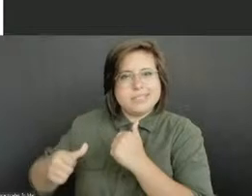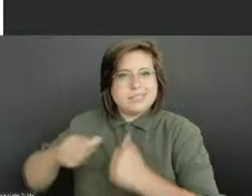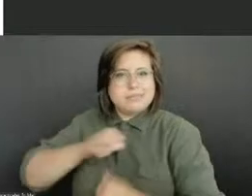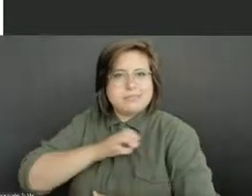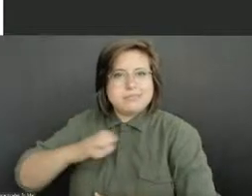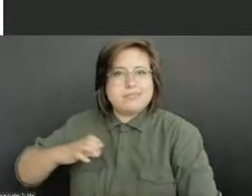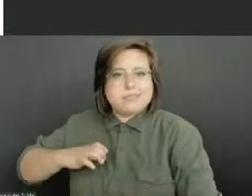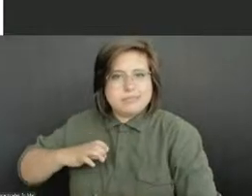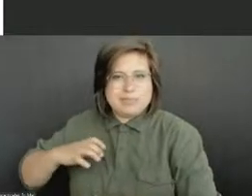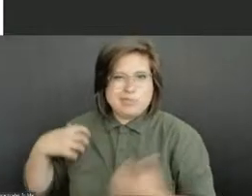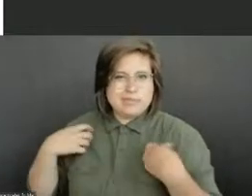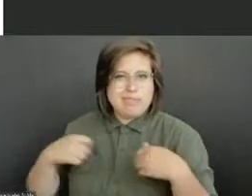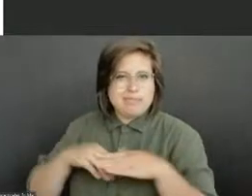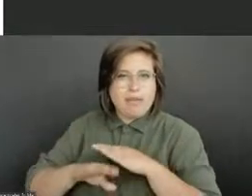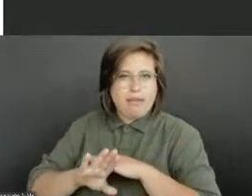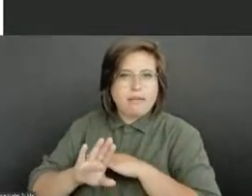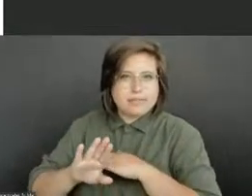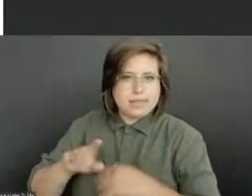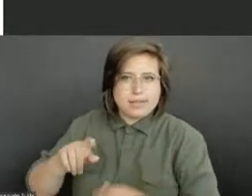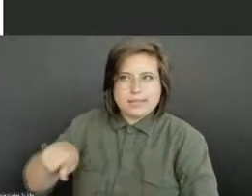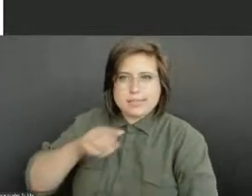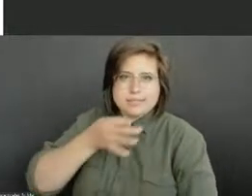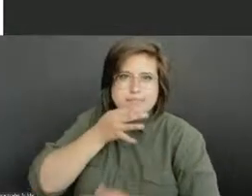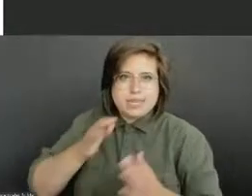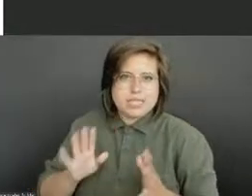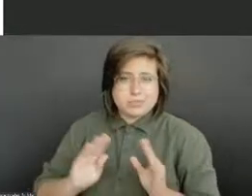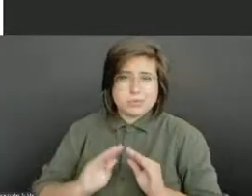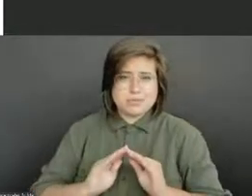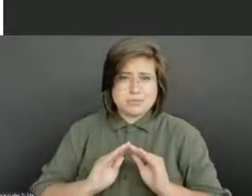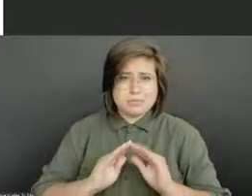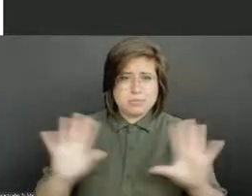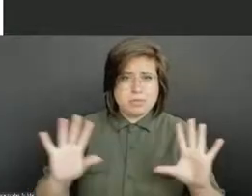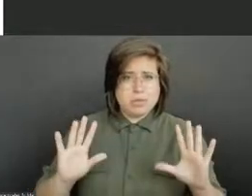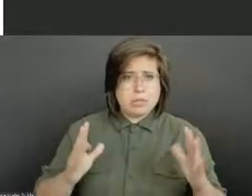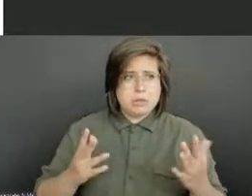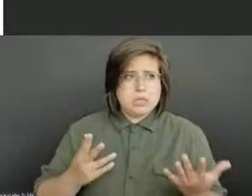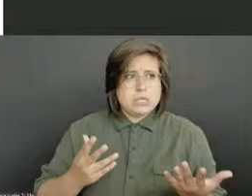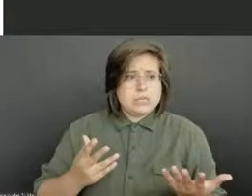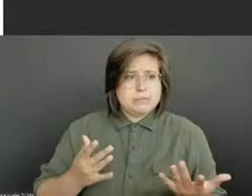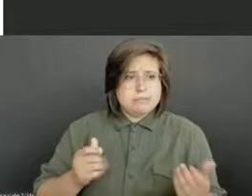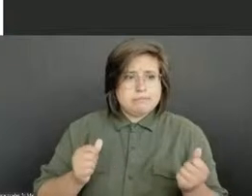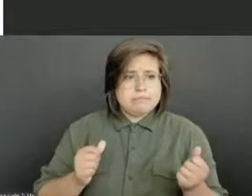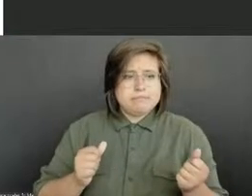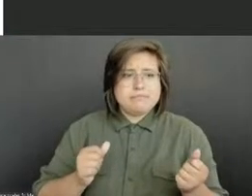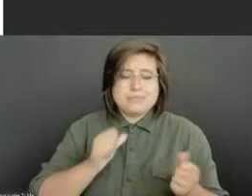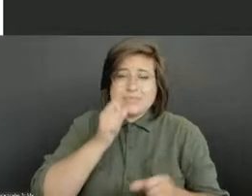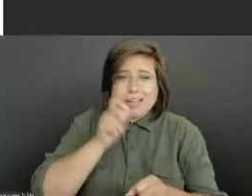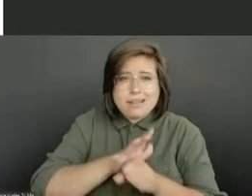Access and our experts, the clear lack of minoritized,